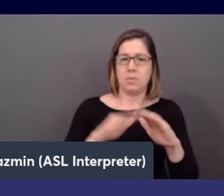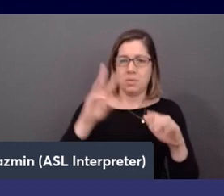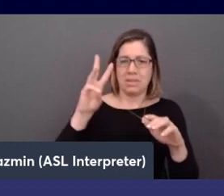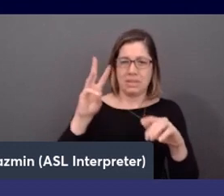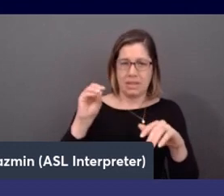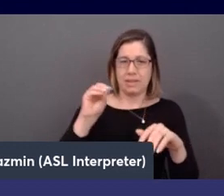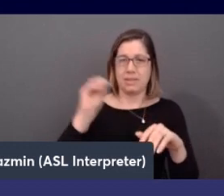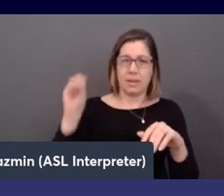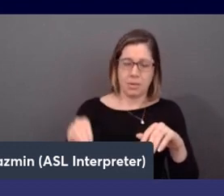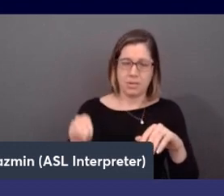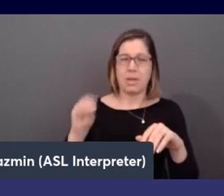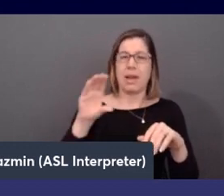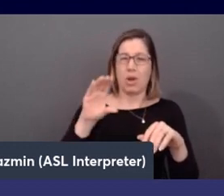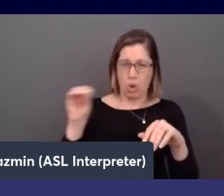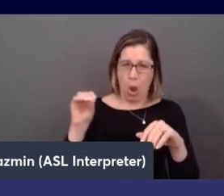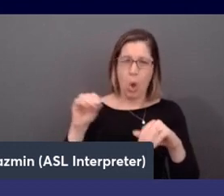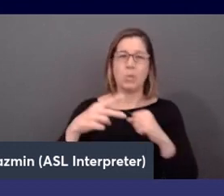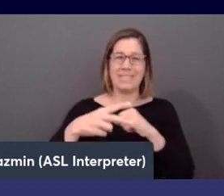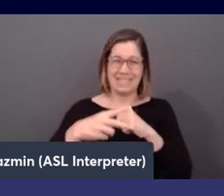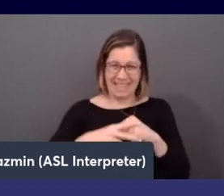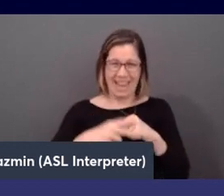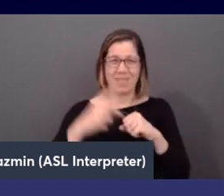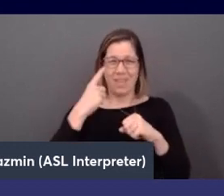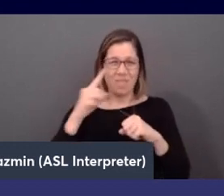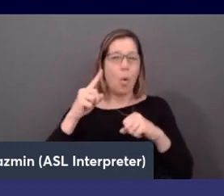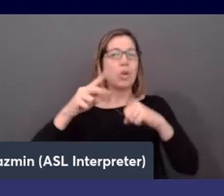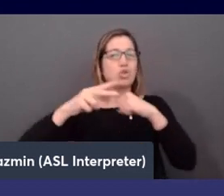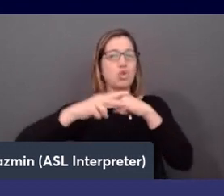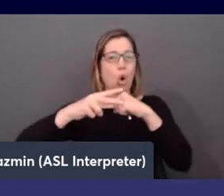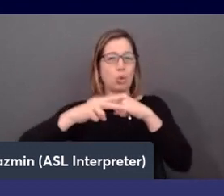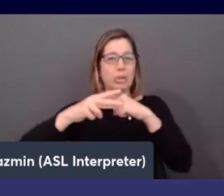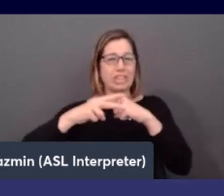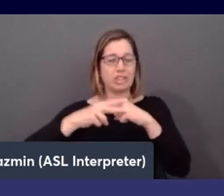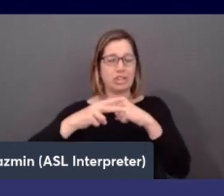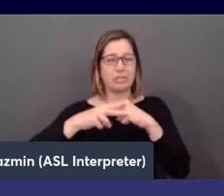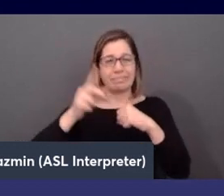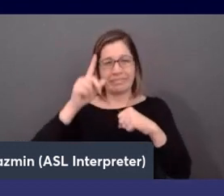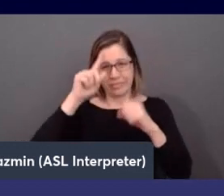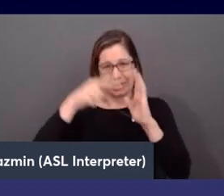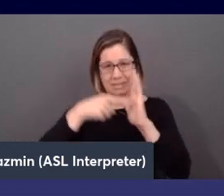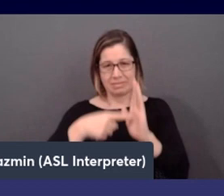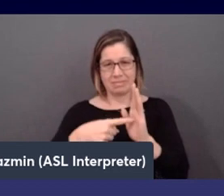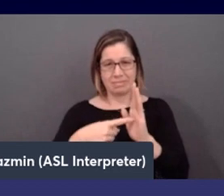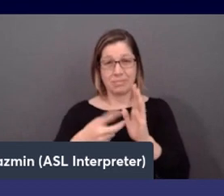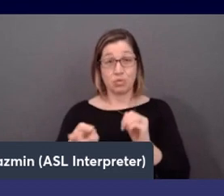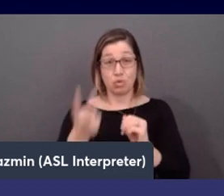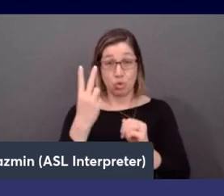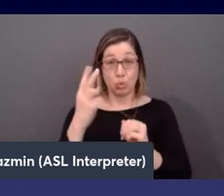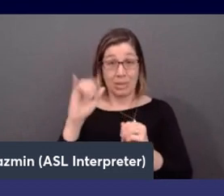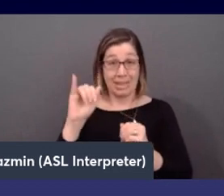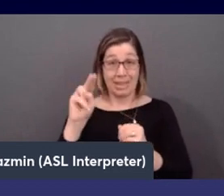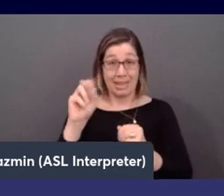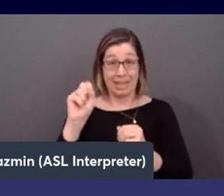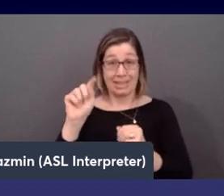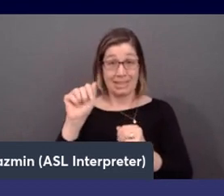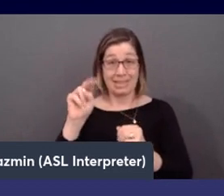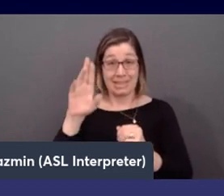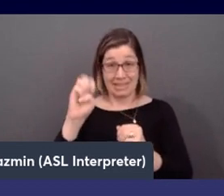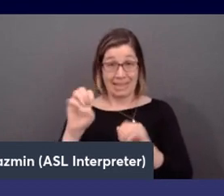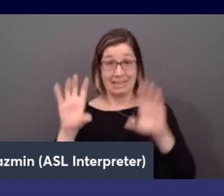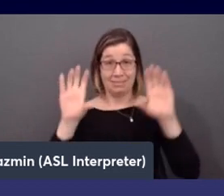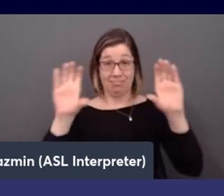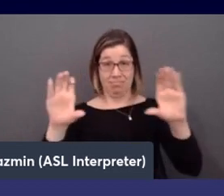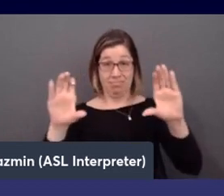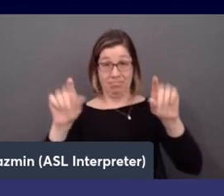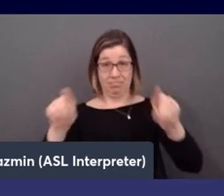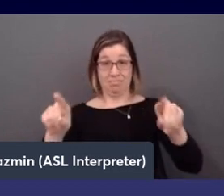cost savings for storage. So that means, for example, I have an example of the two instances that are the same size in